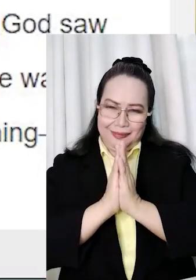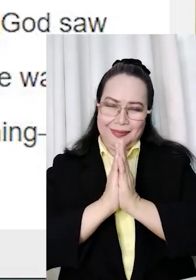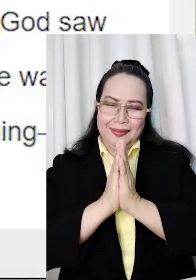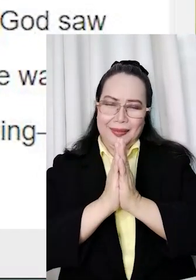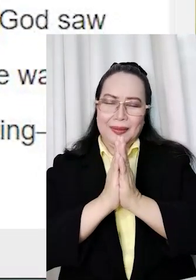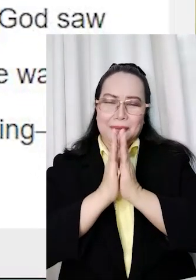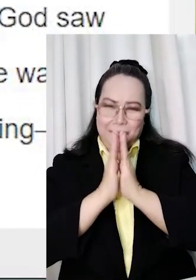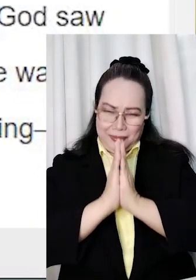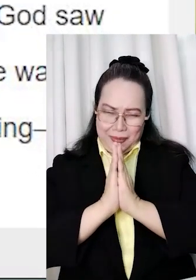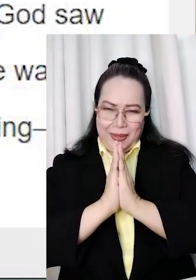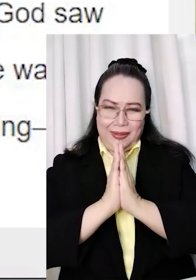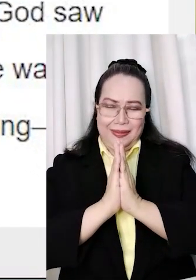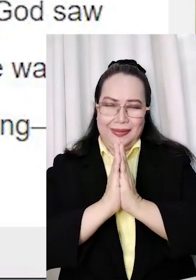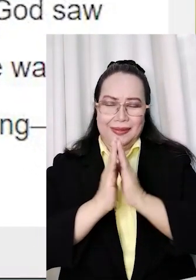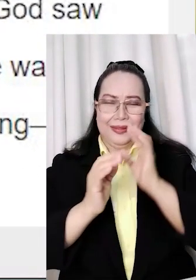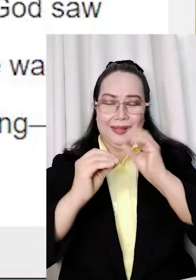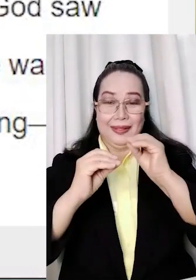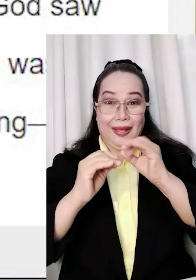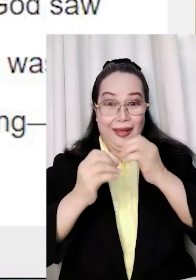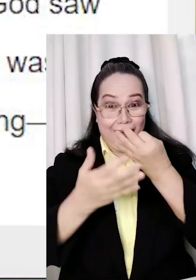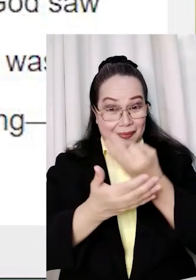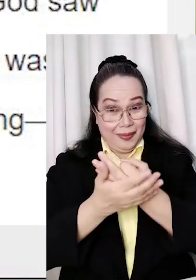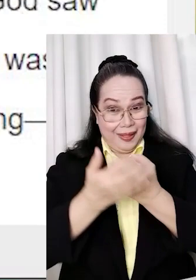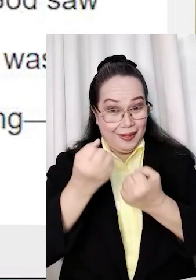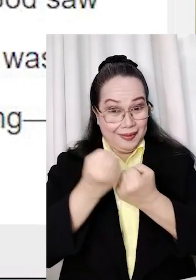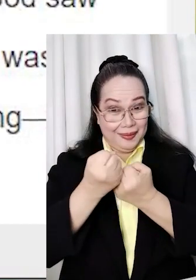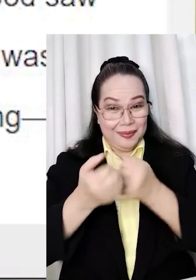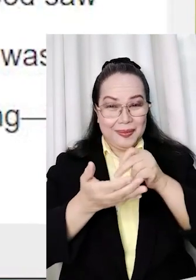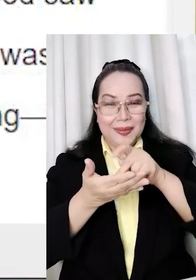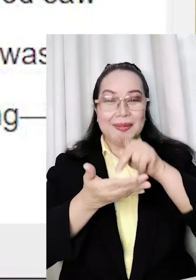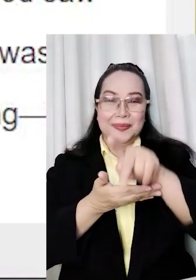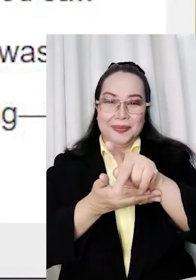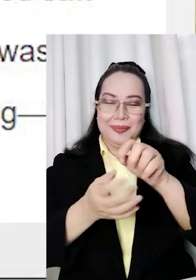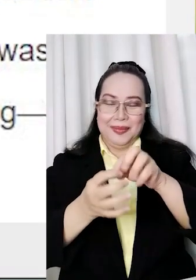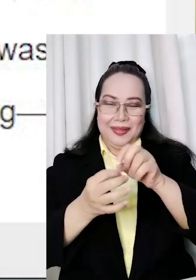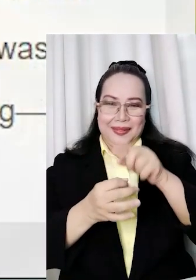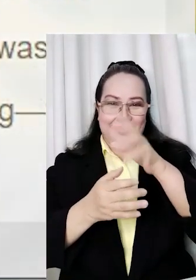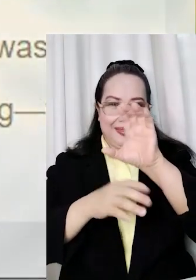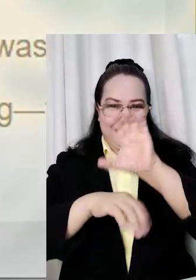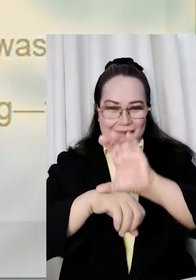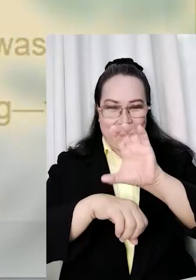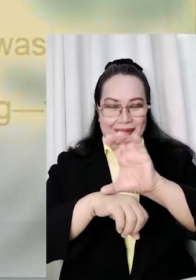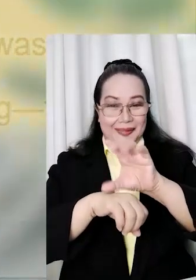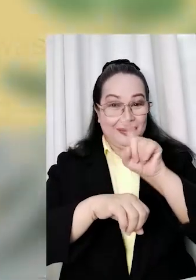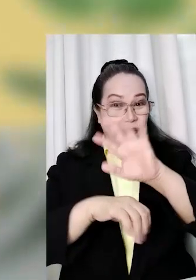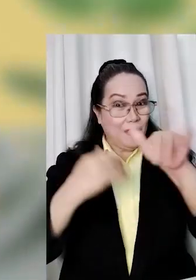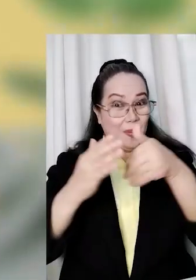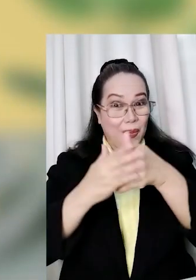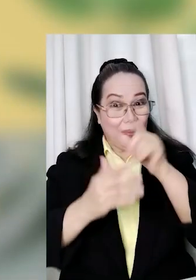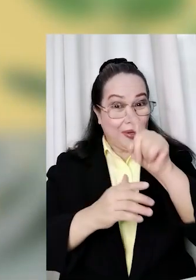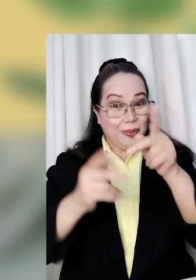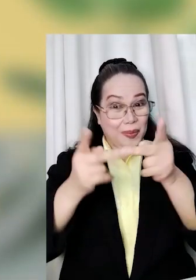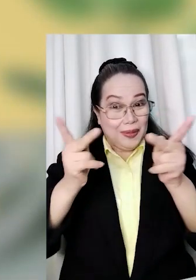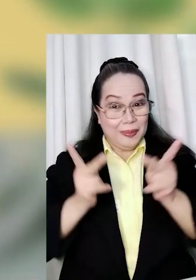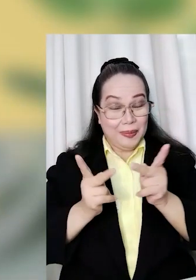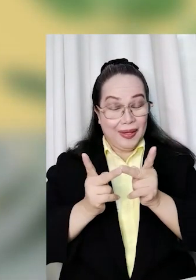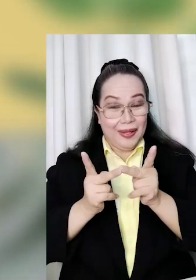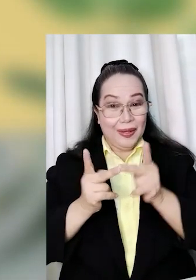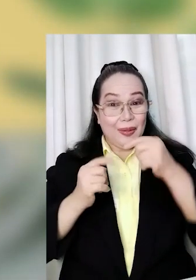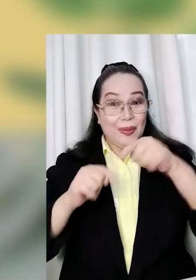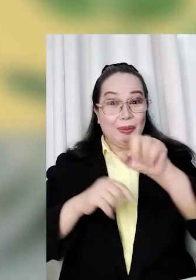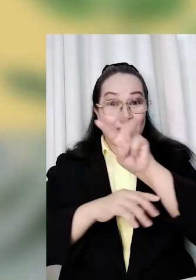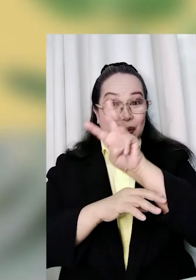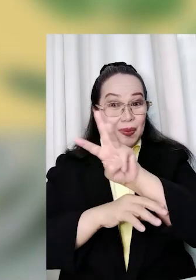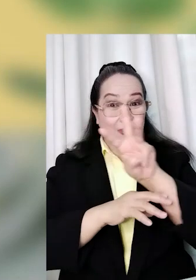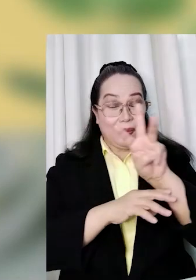chat, and financially support the church, all in one platform. The next time you tune in, go to our